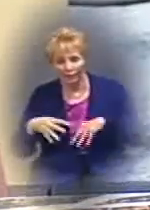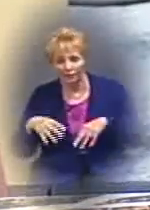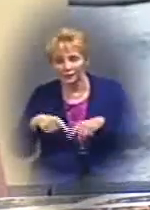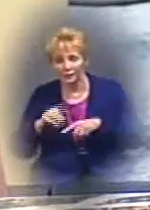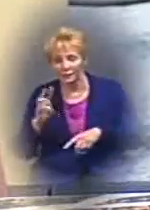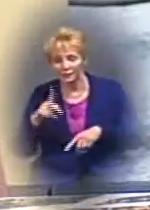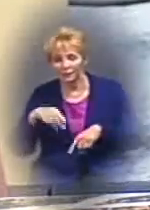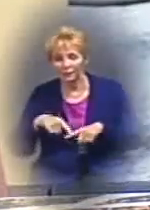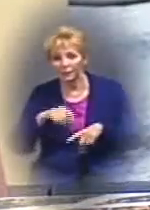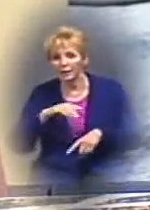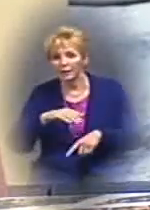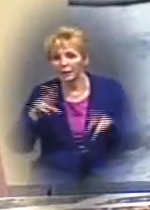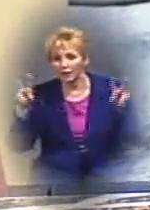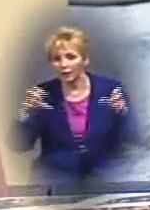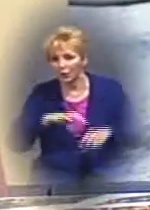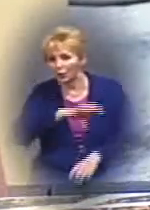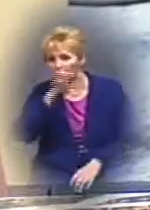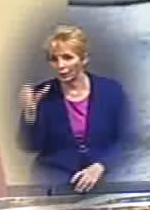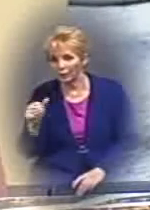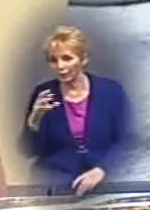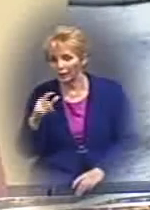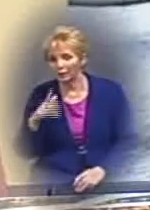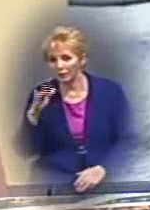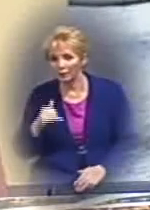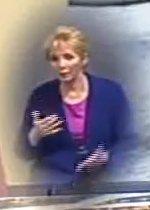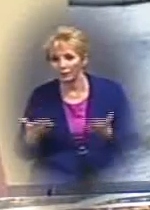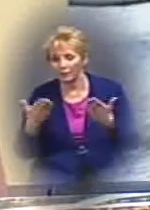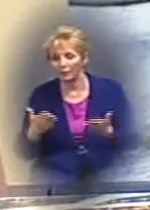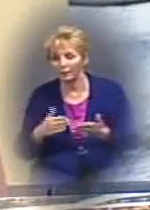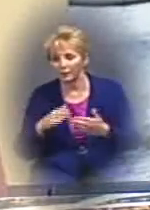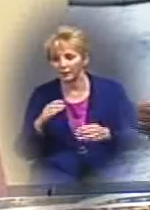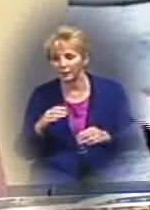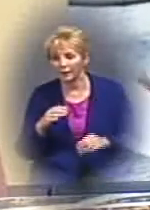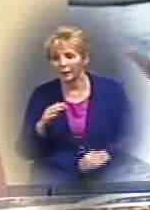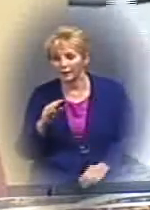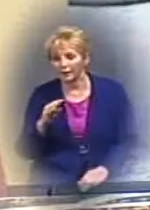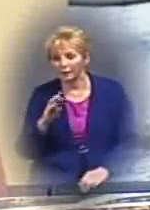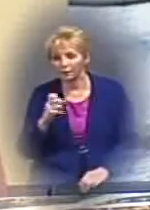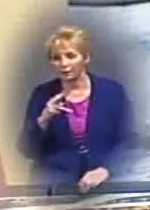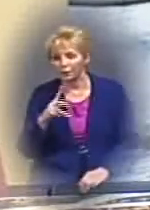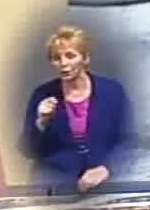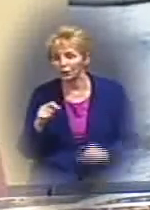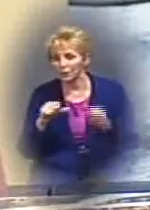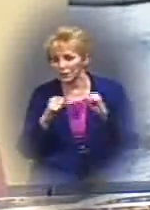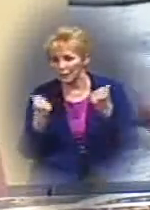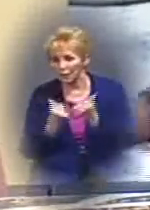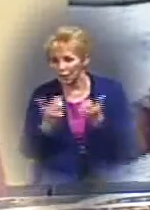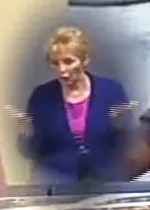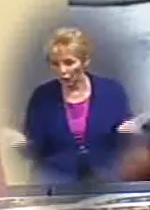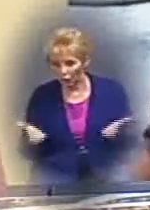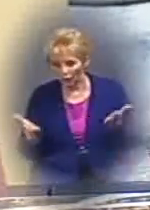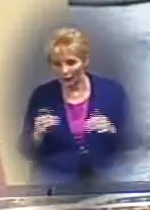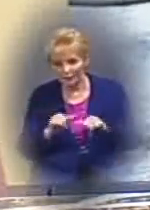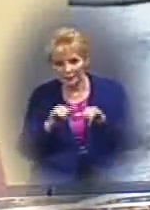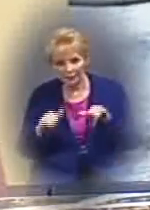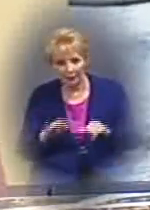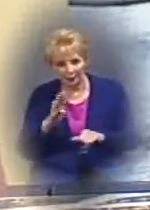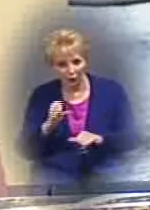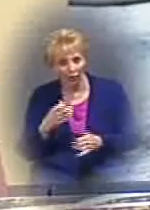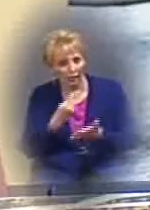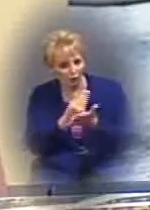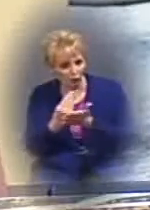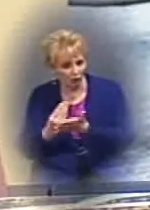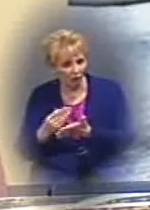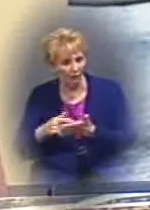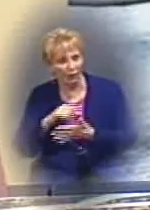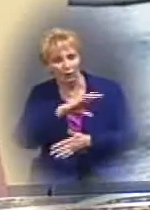theme is Christmas Carols, and it is presented by the Downtown Development Association. I would also encourage you to stay in Burke County, shop the